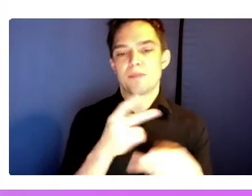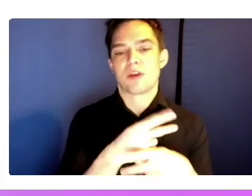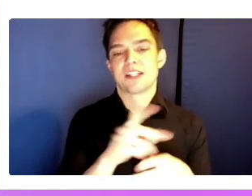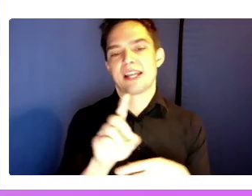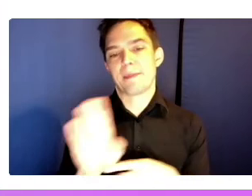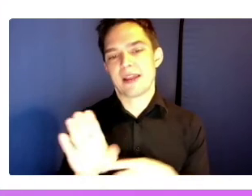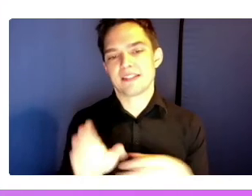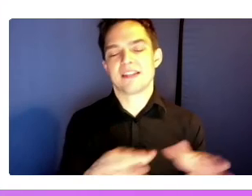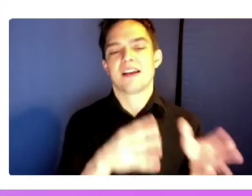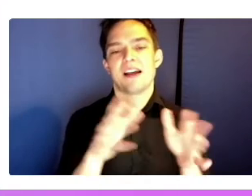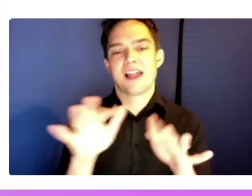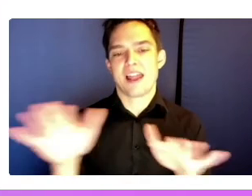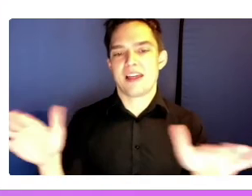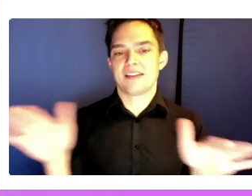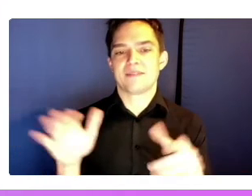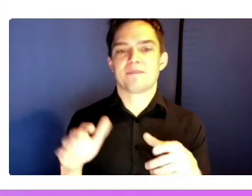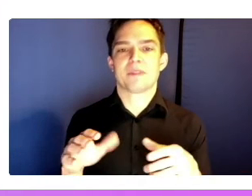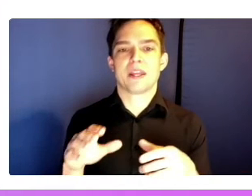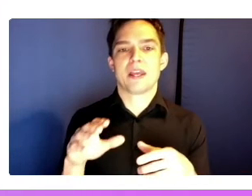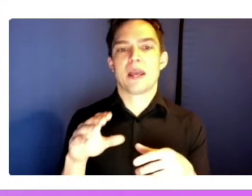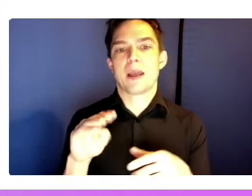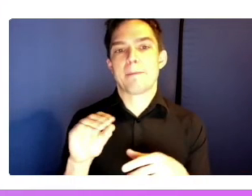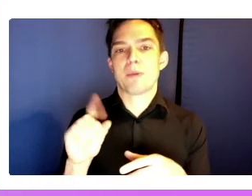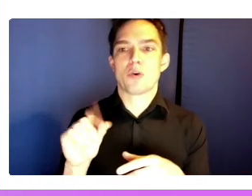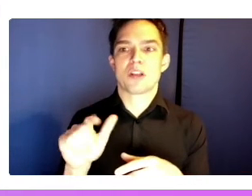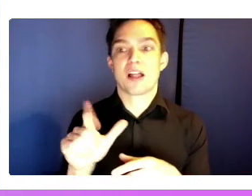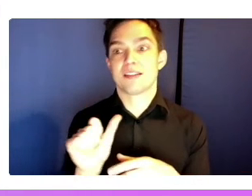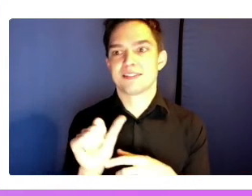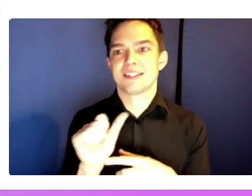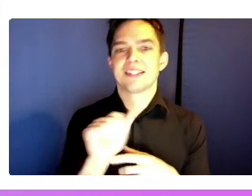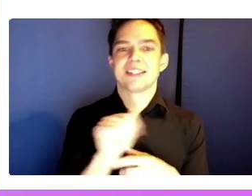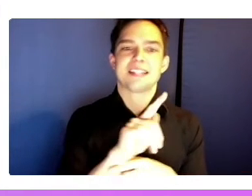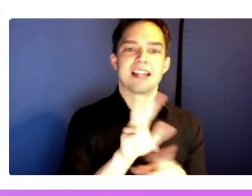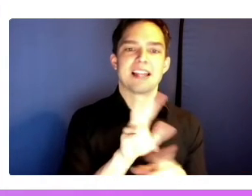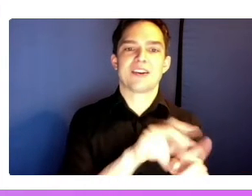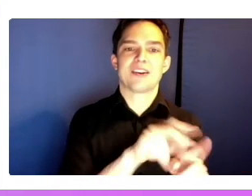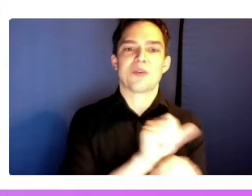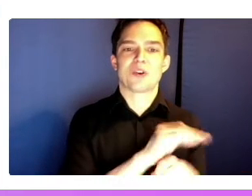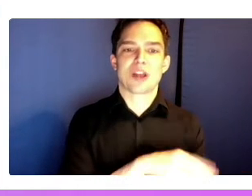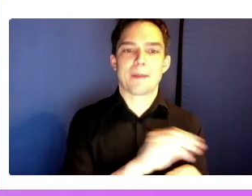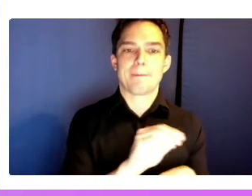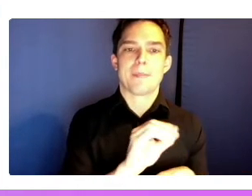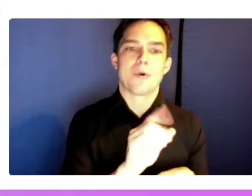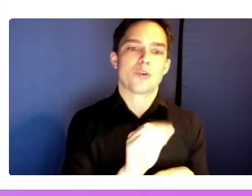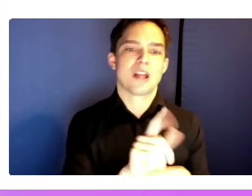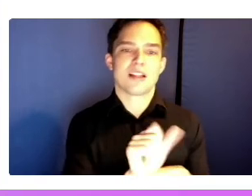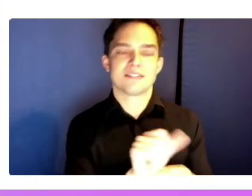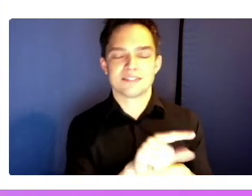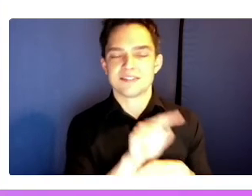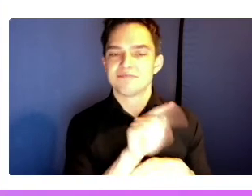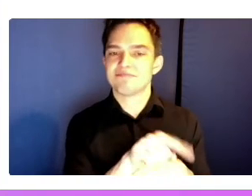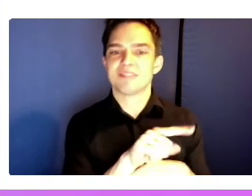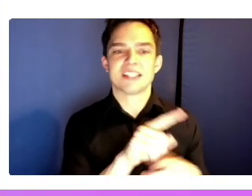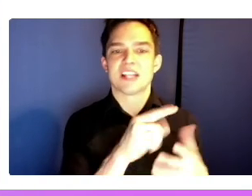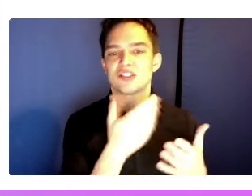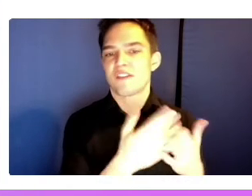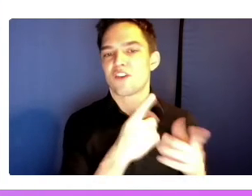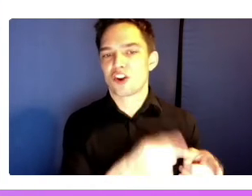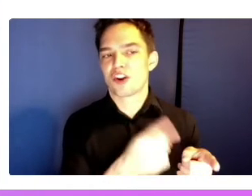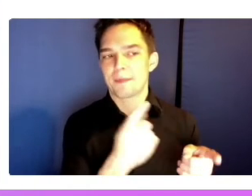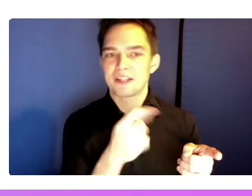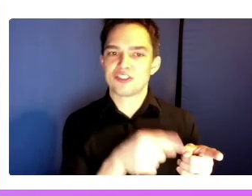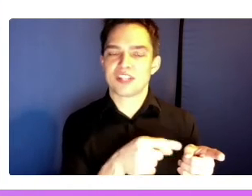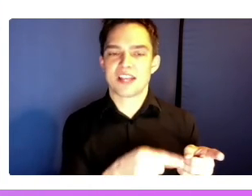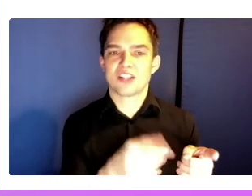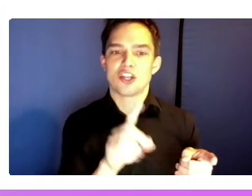database, and modals? Oh, modals. Sally worked on the modals, and these would be good for her because she has